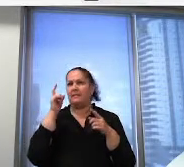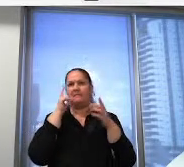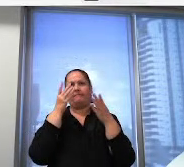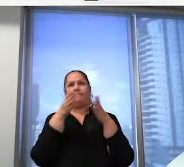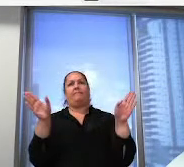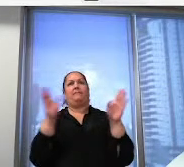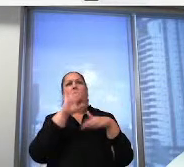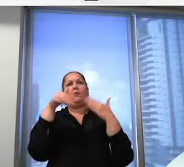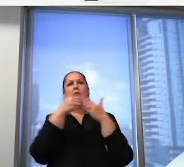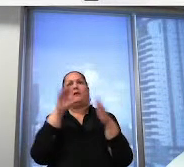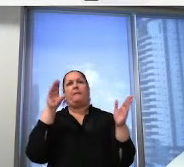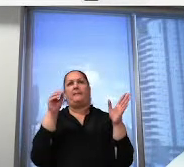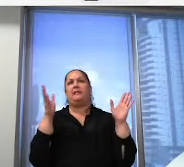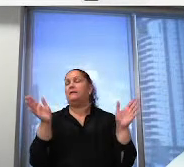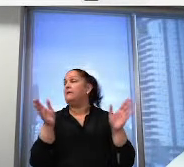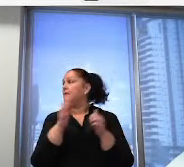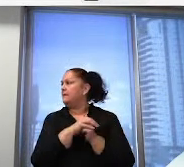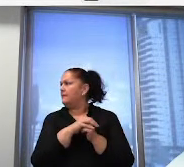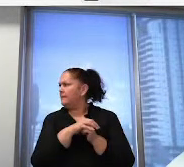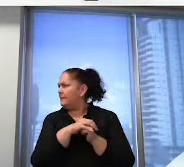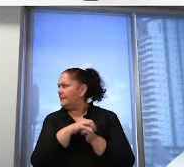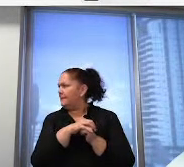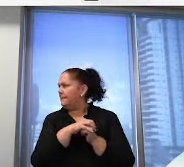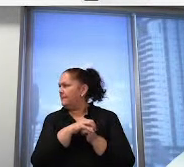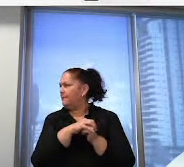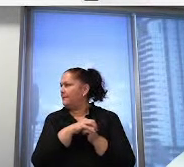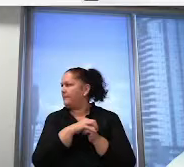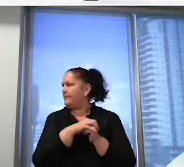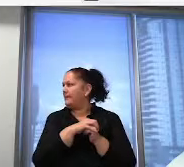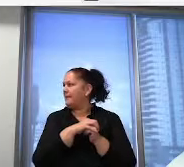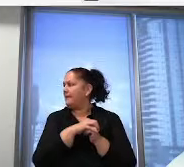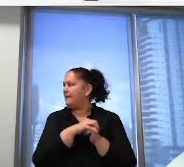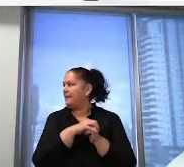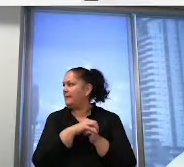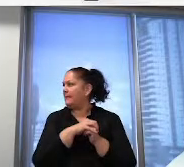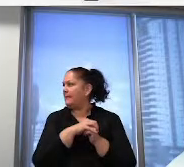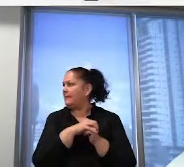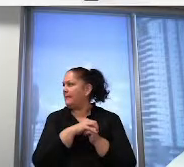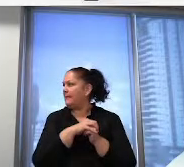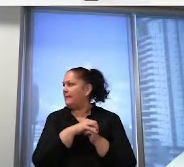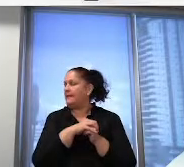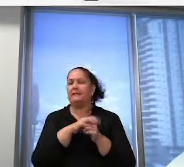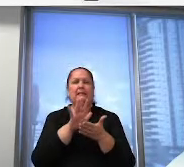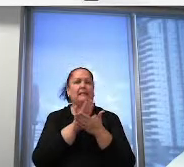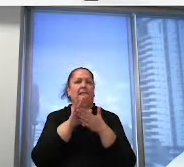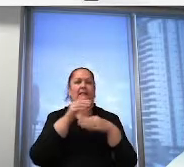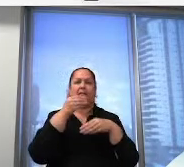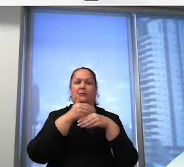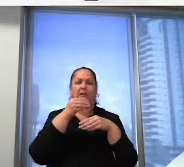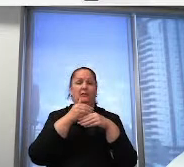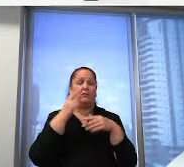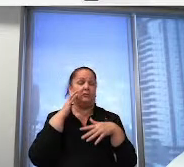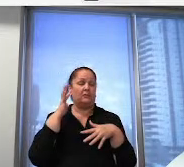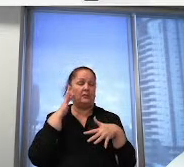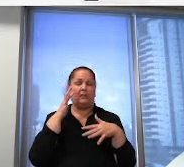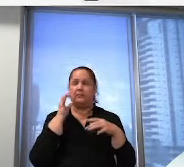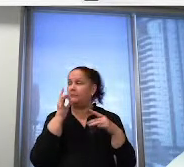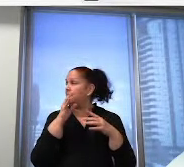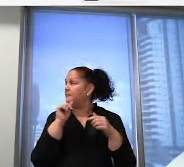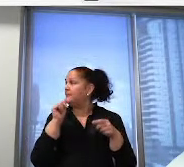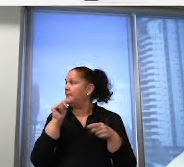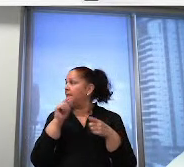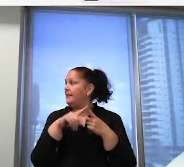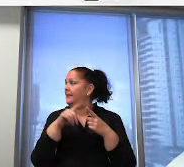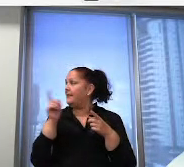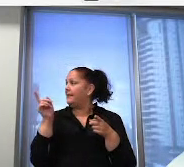bigger picture that I just spoke about. And it would take what I mentioned about it was going to ramp up slowly. That's not so